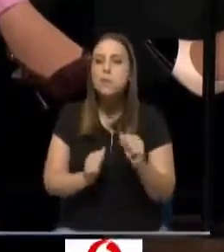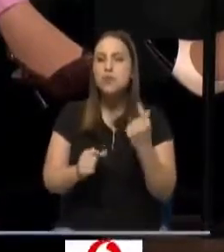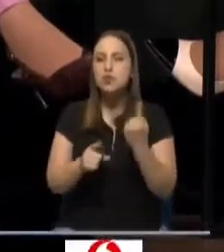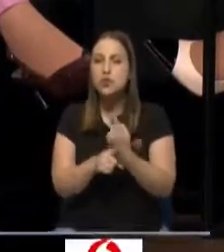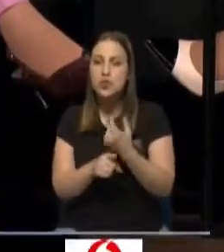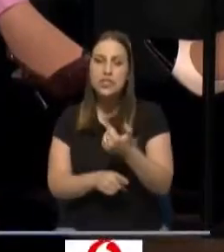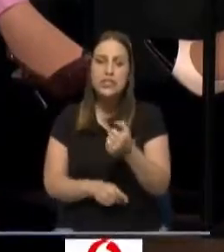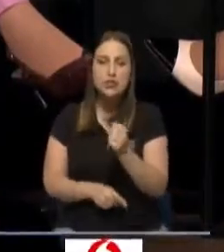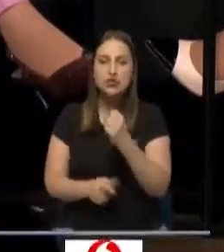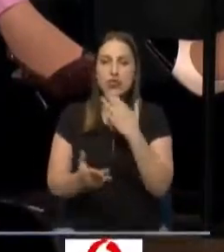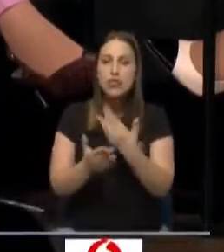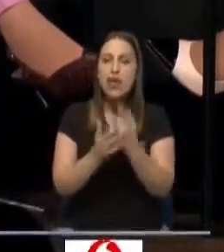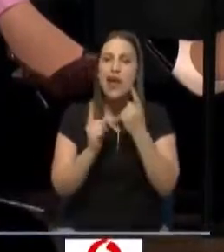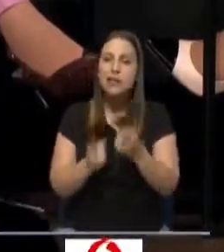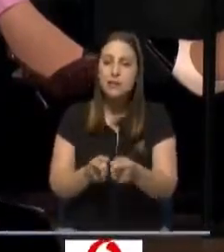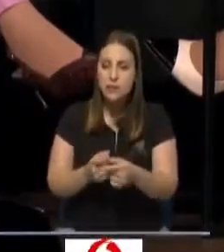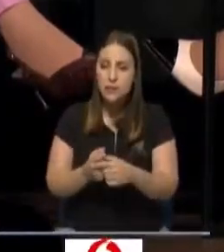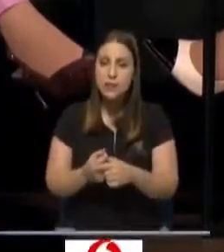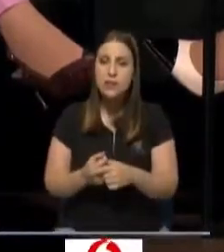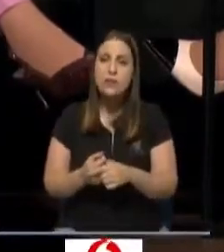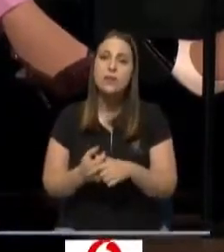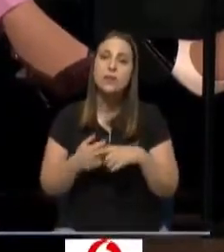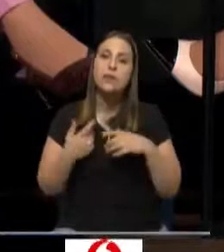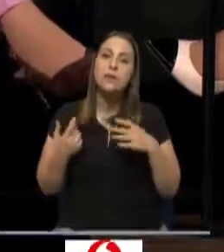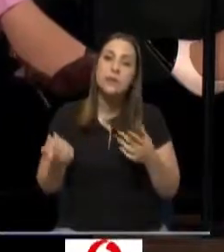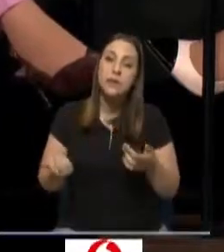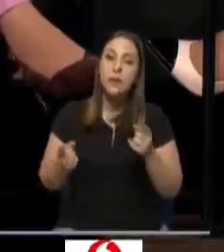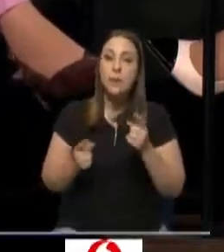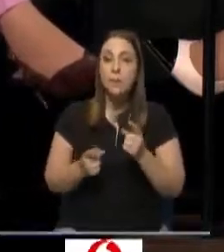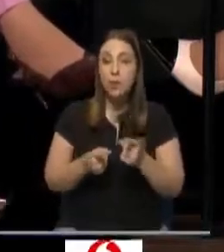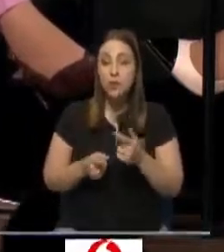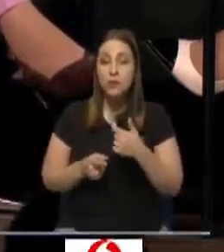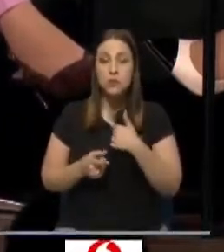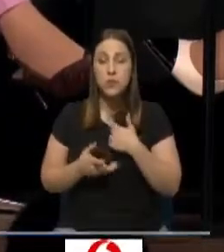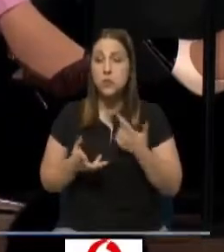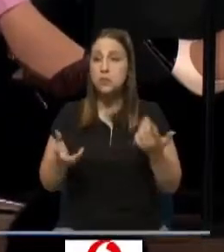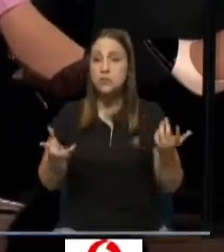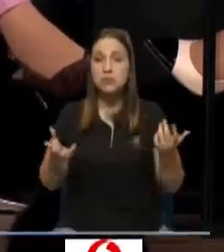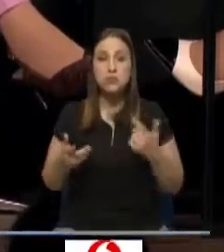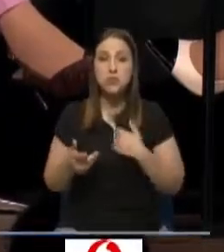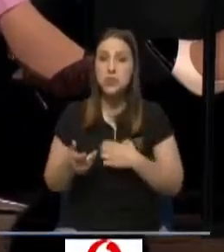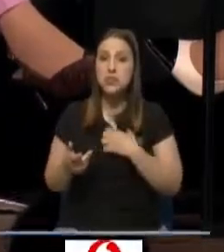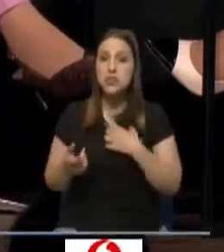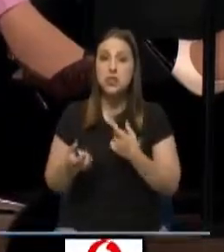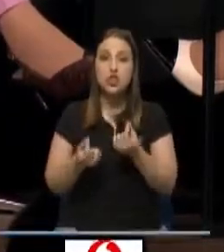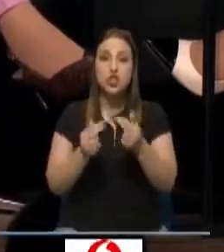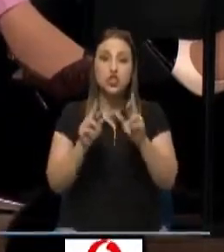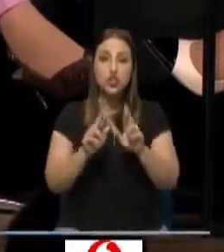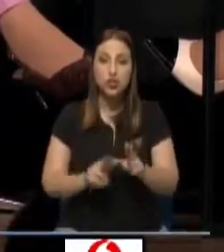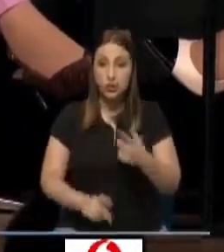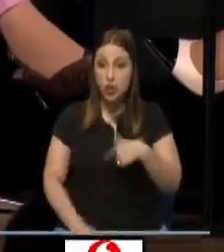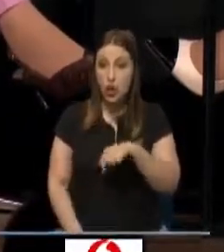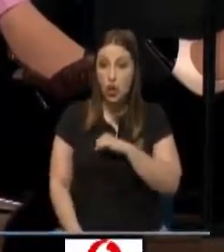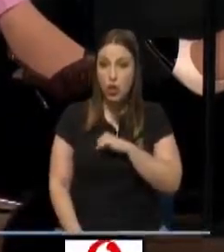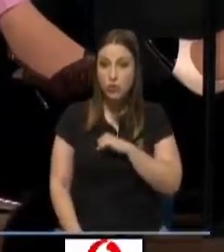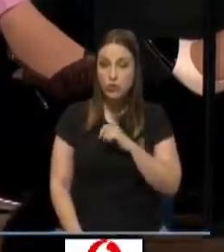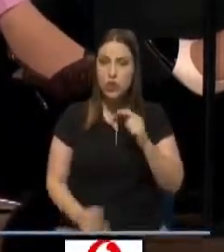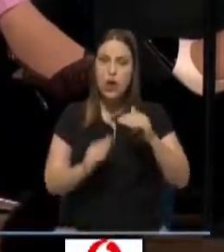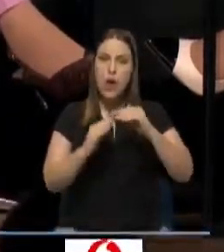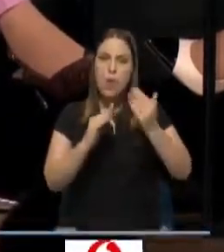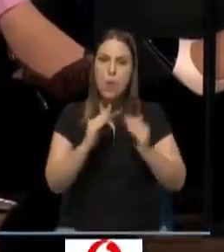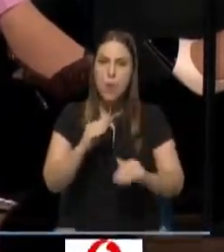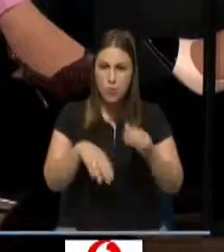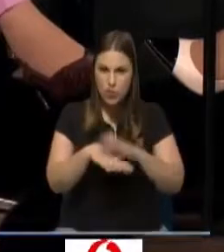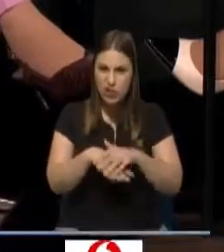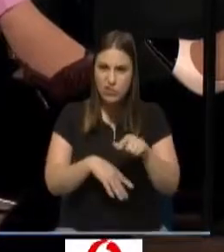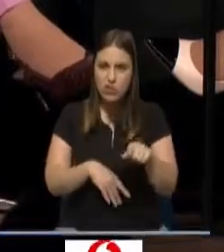take use of the facilities that 5G has. And so I don't see why, how our